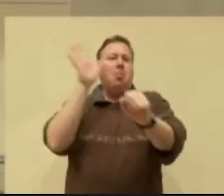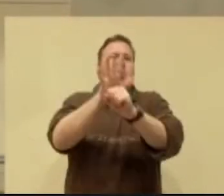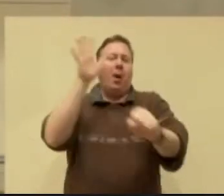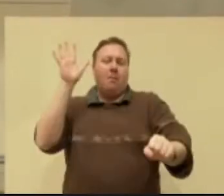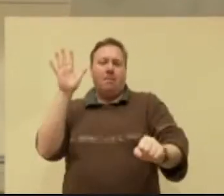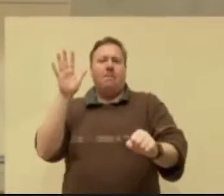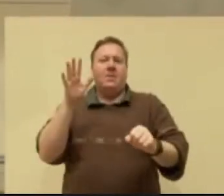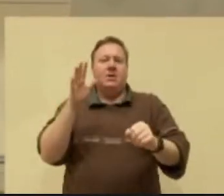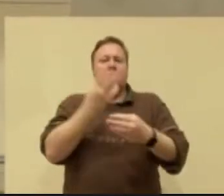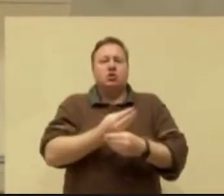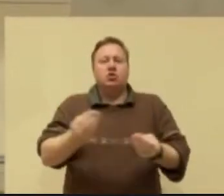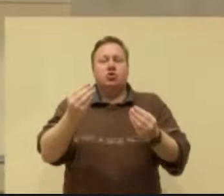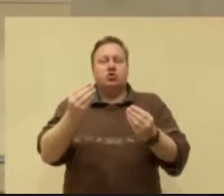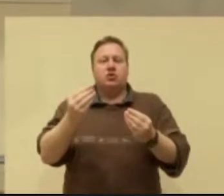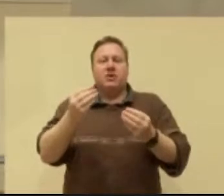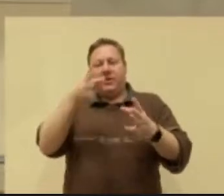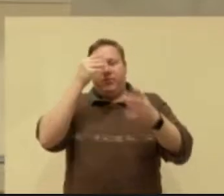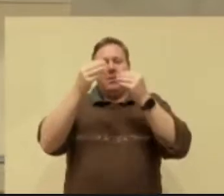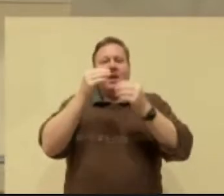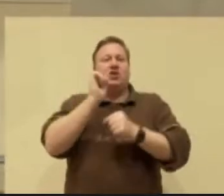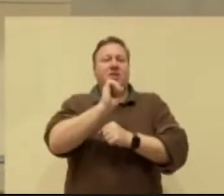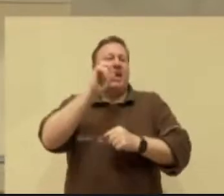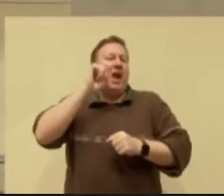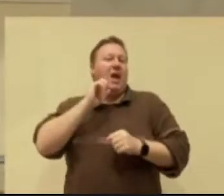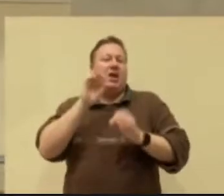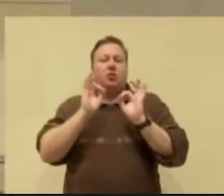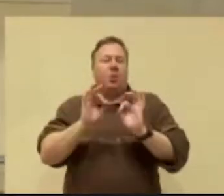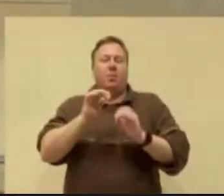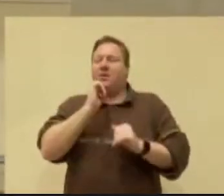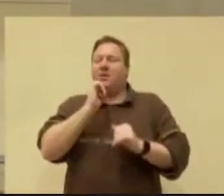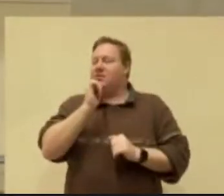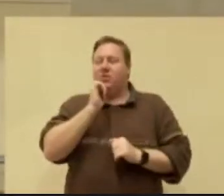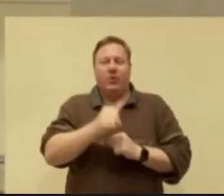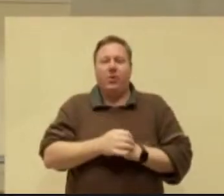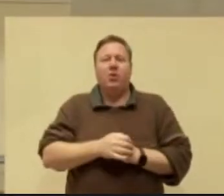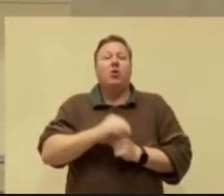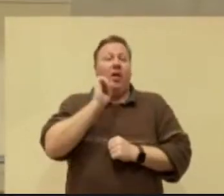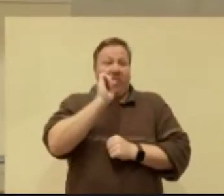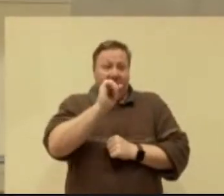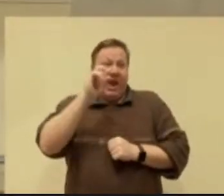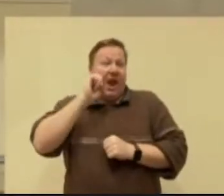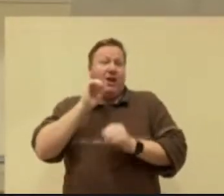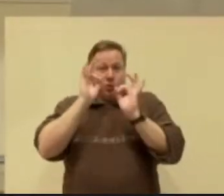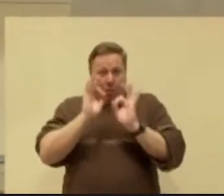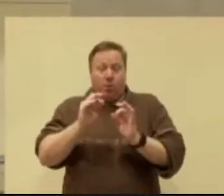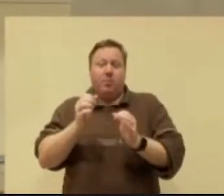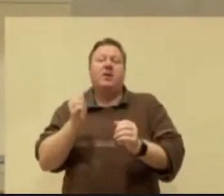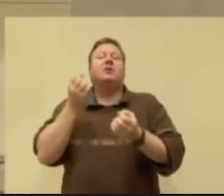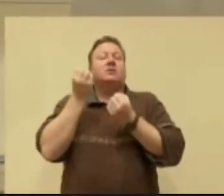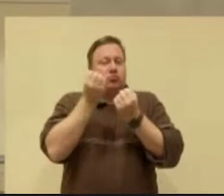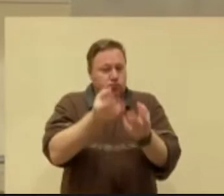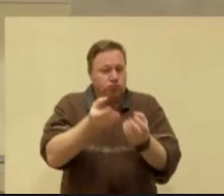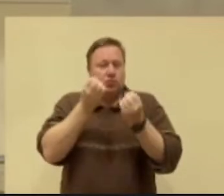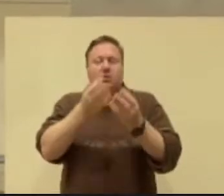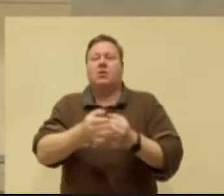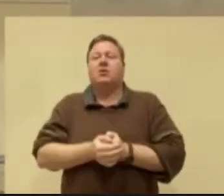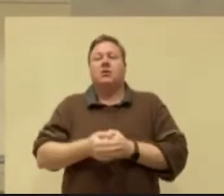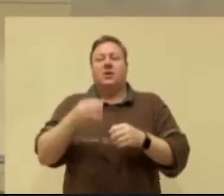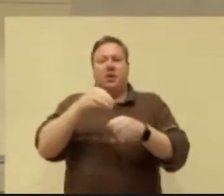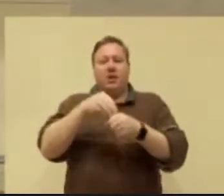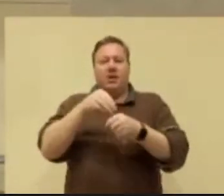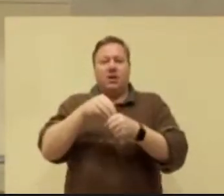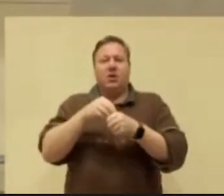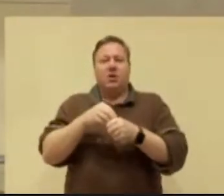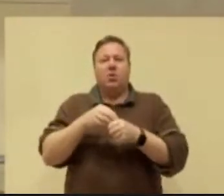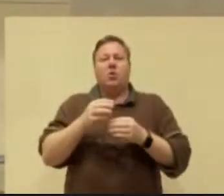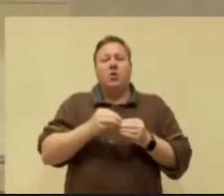not be appropriate to their age we provide that which is appropriate to age this includes sexual debut a